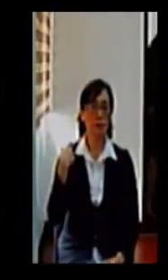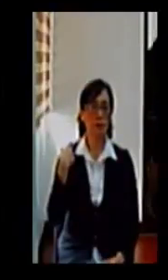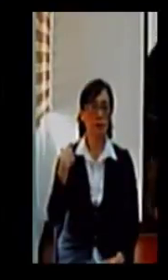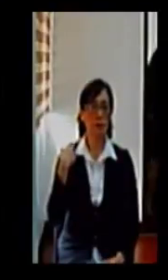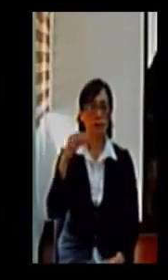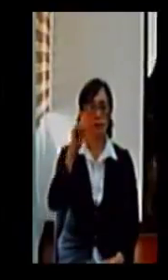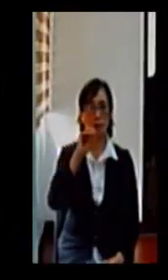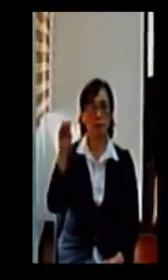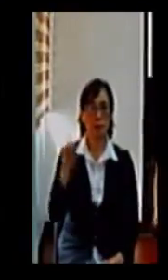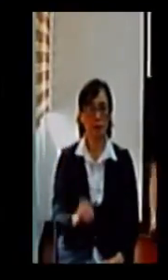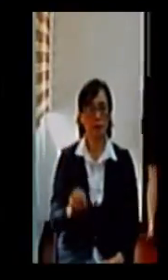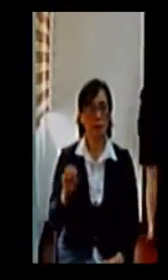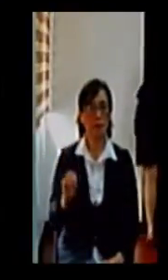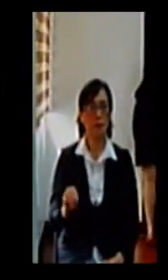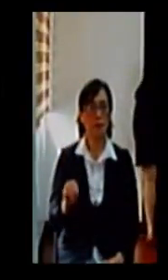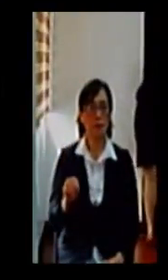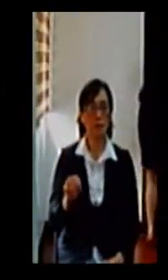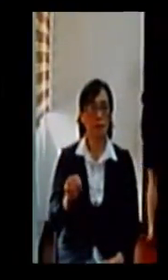percentage of